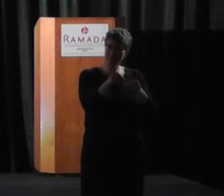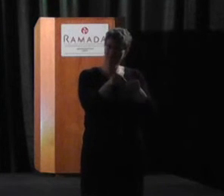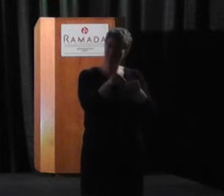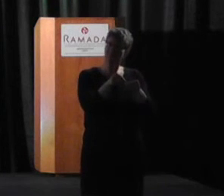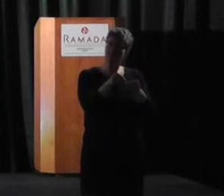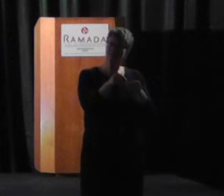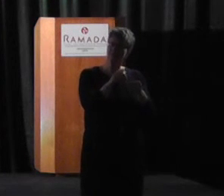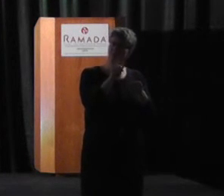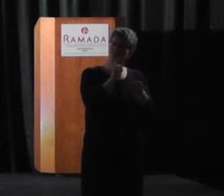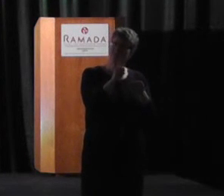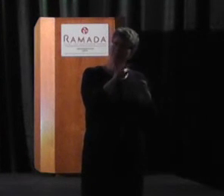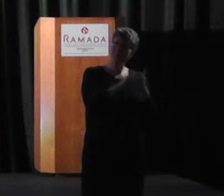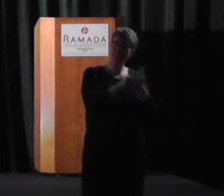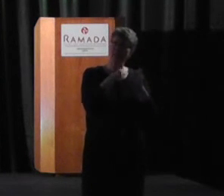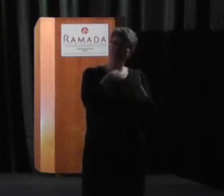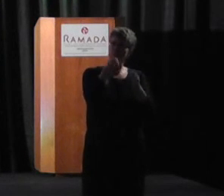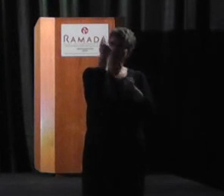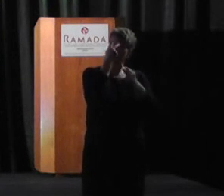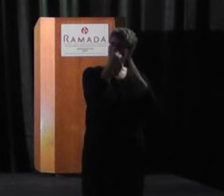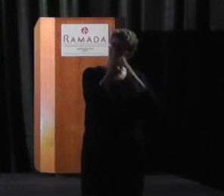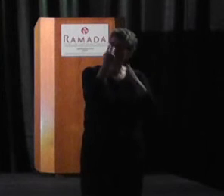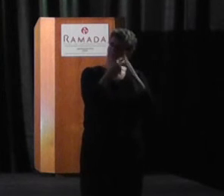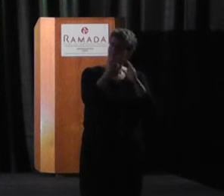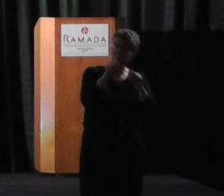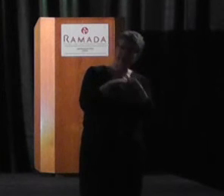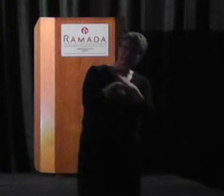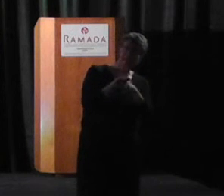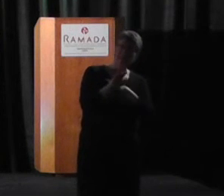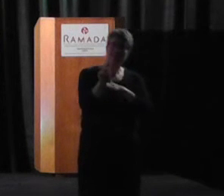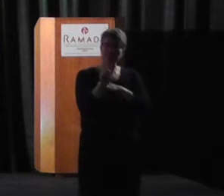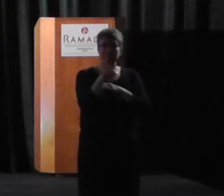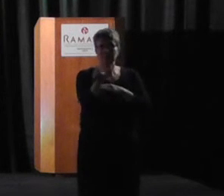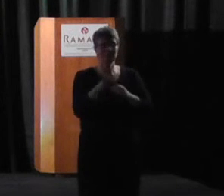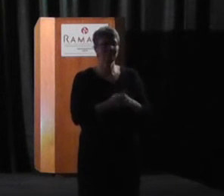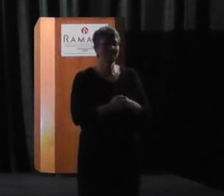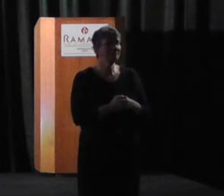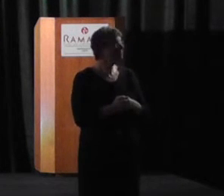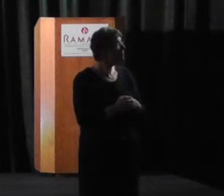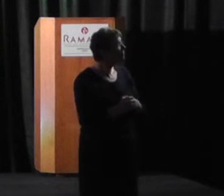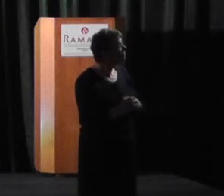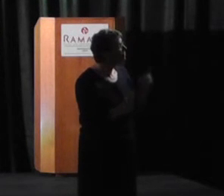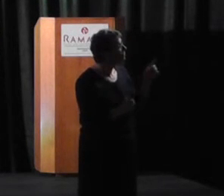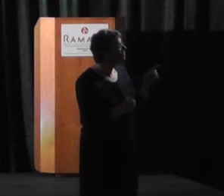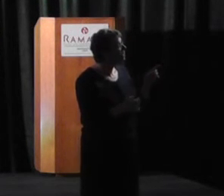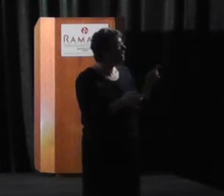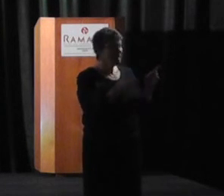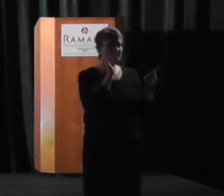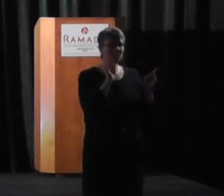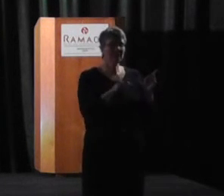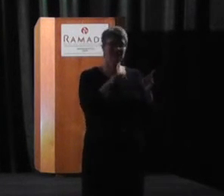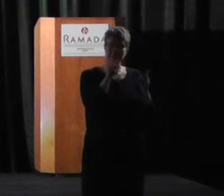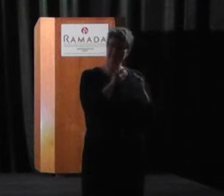ahead. This no-step entry is a godsend for this couple. Who would want to be held responsible for impeding the